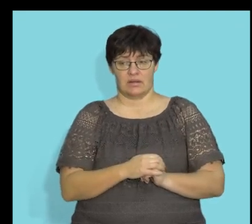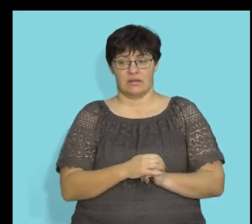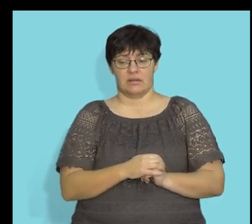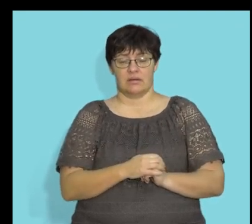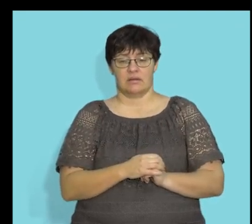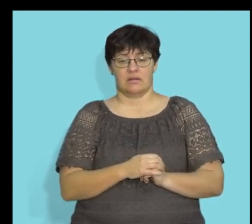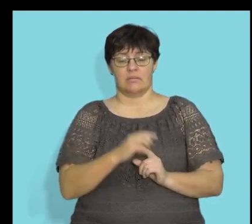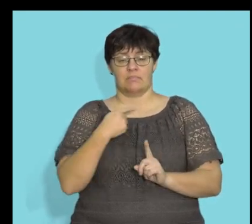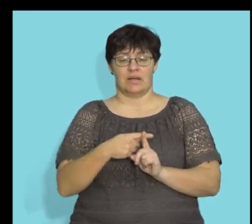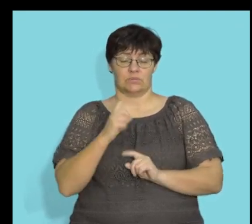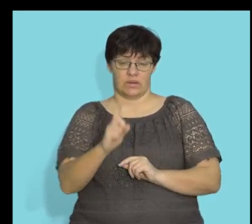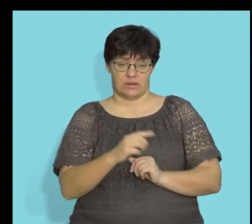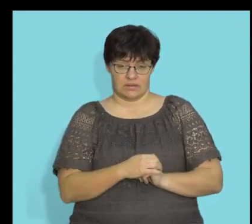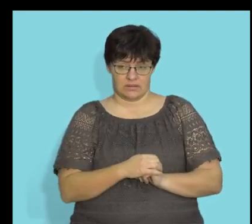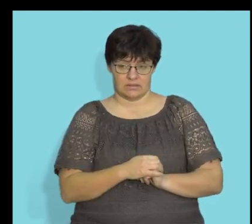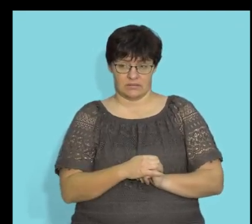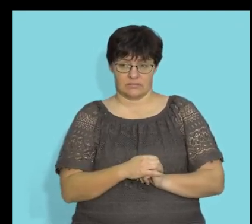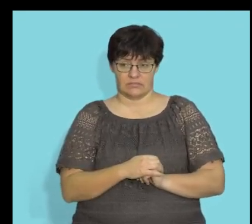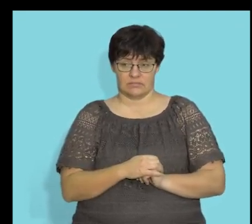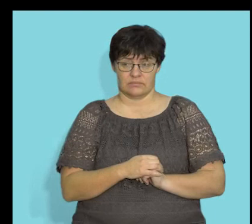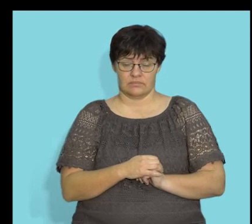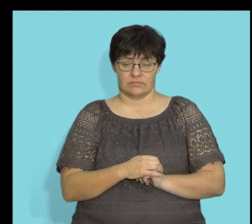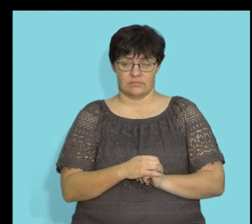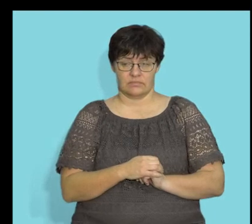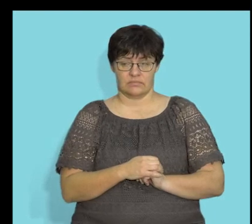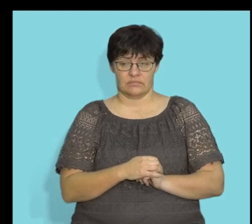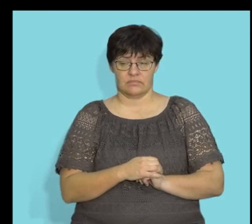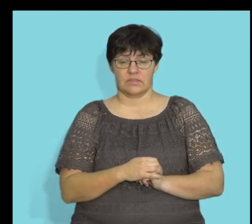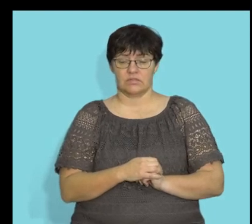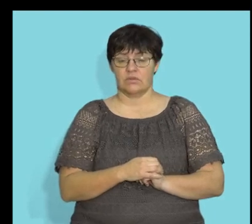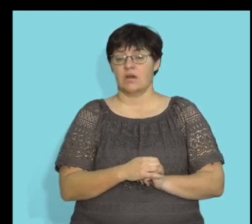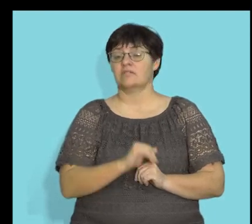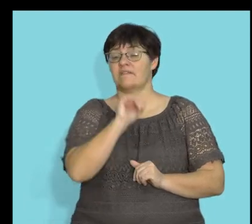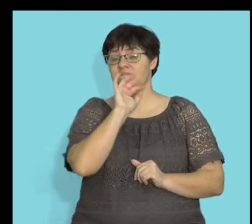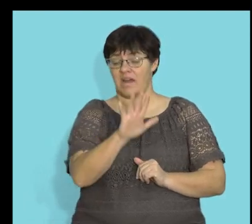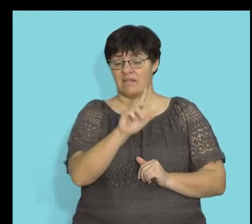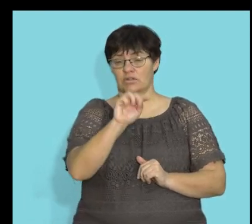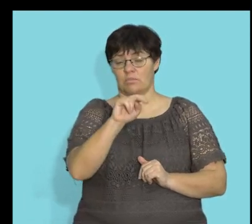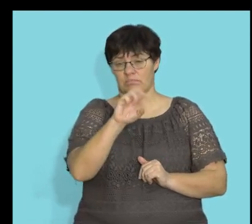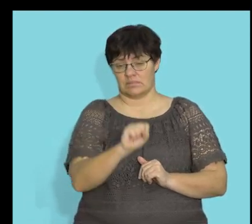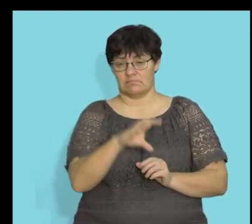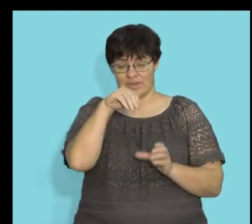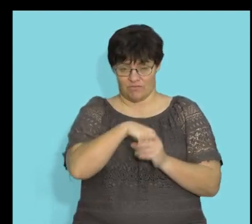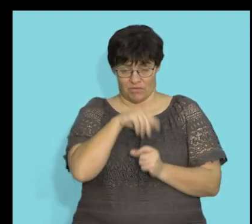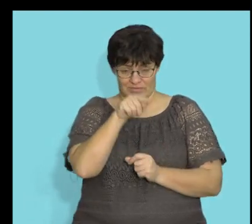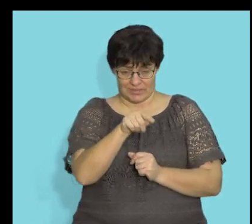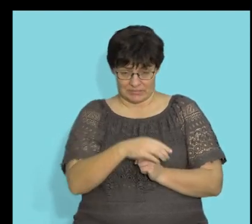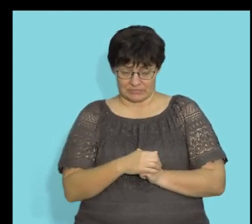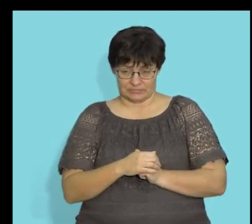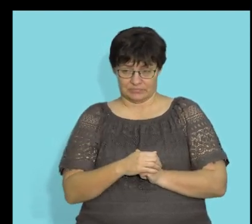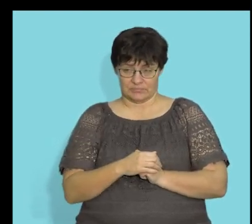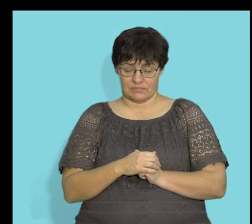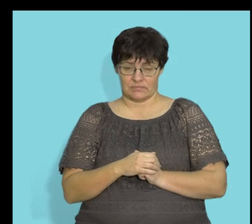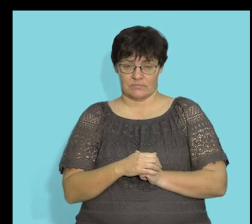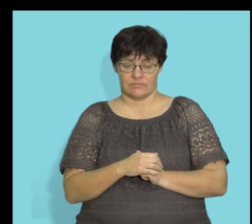number, which is 1. Then I'm going to add 1. So there are 5 terms involved in